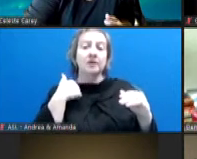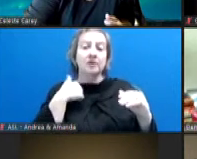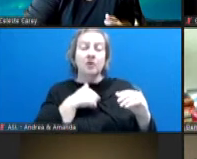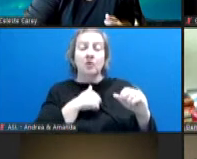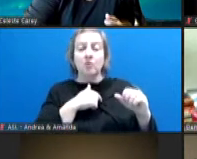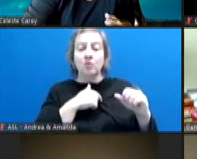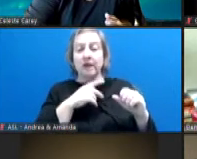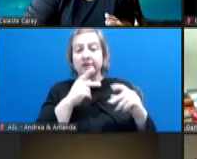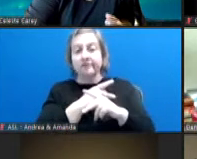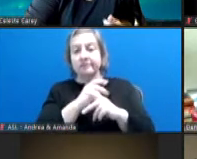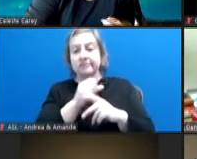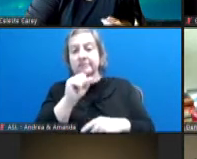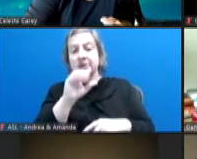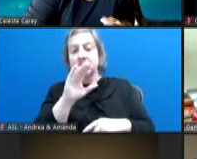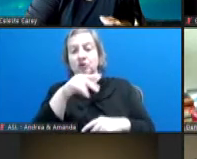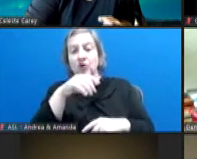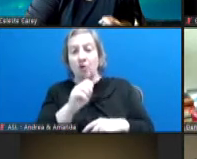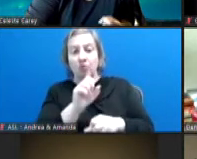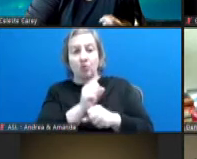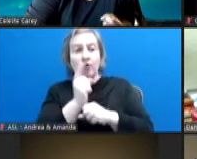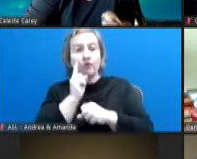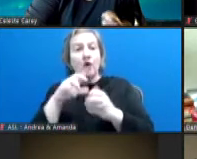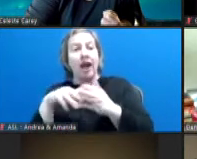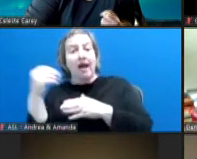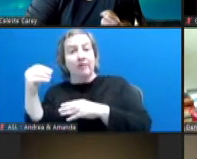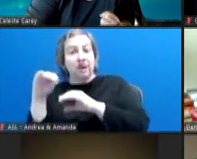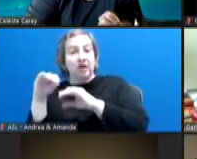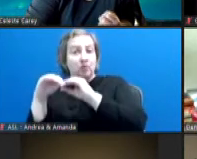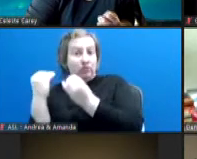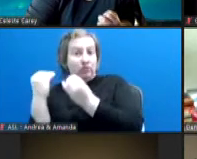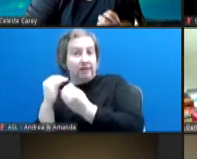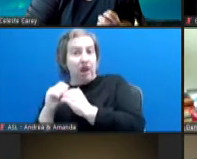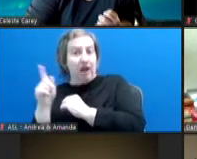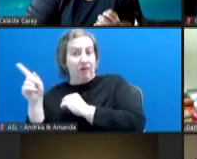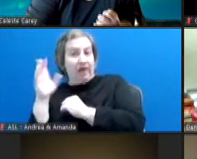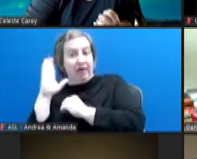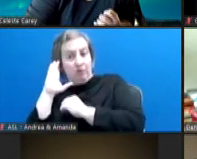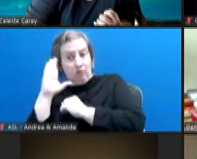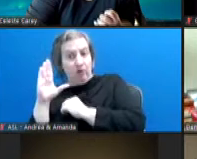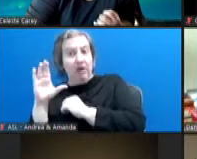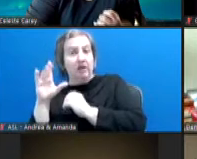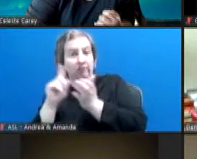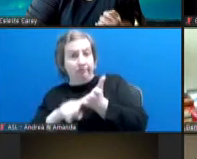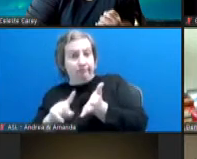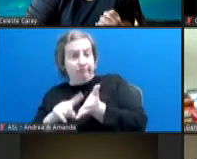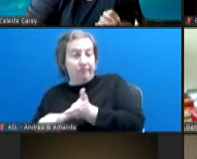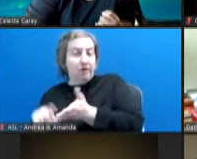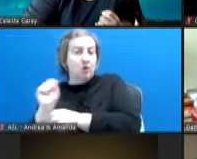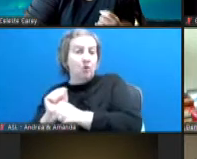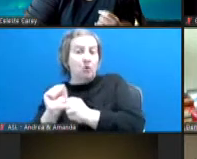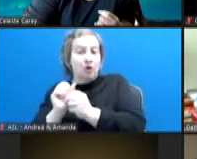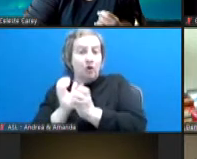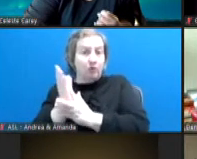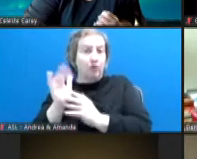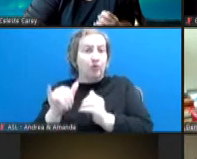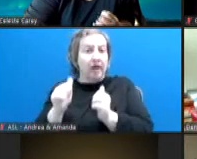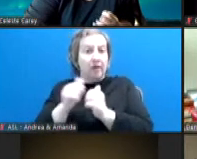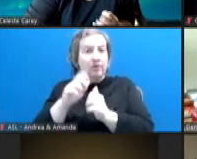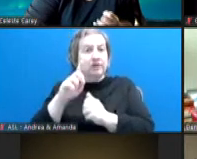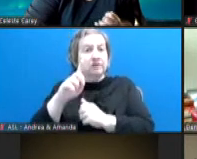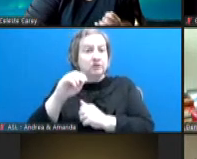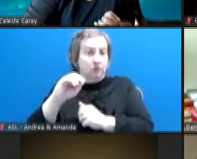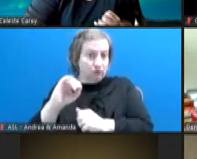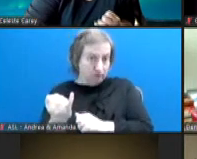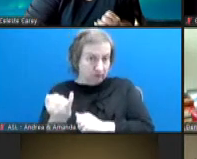with a scope of work for the outside entity for how they would do it, and worked through that with Department of Justice,